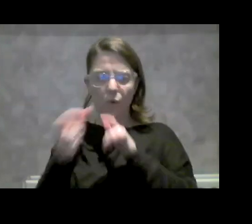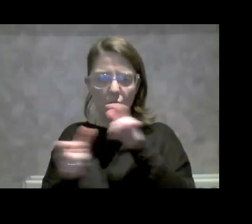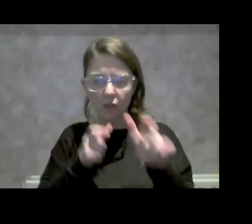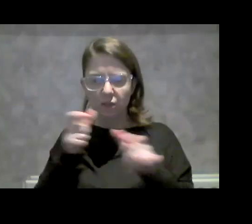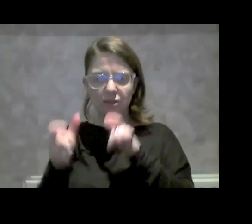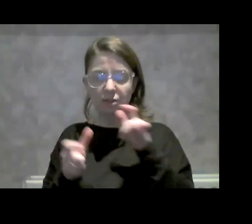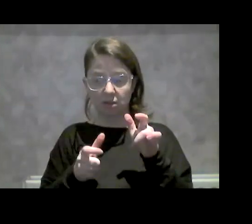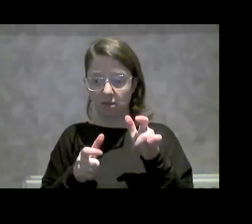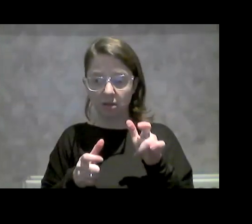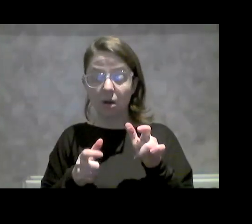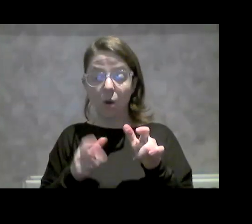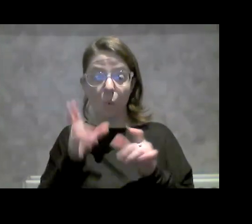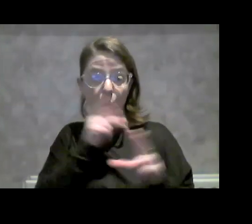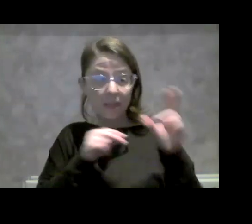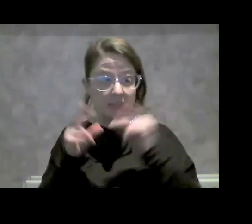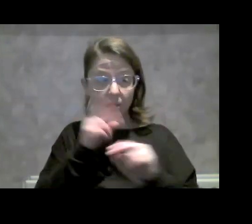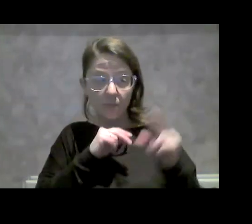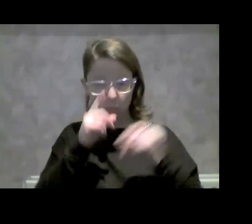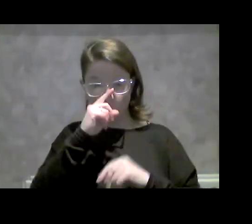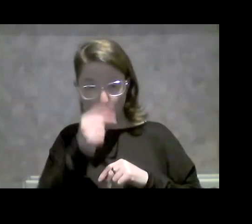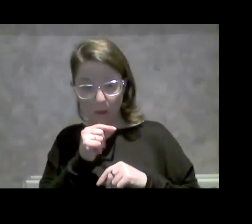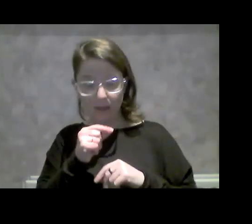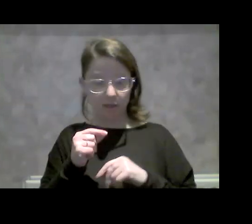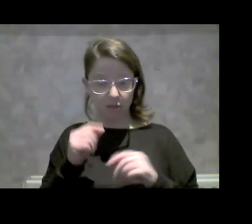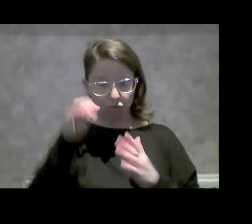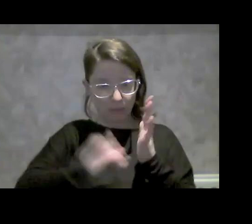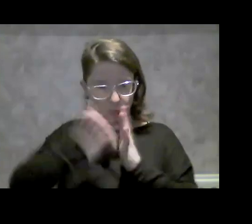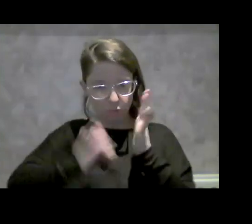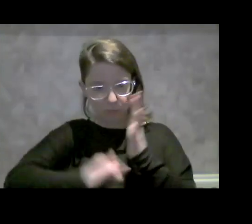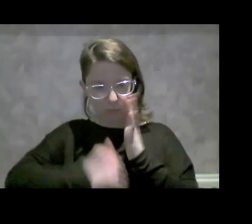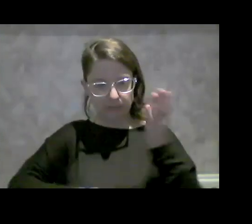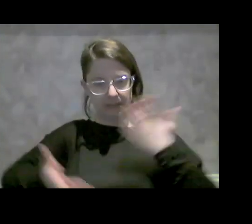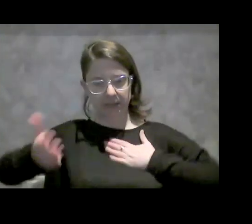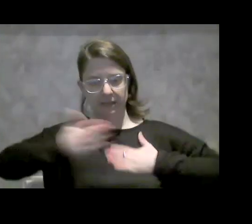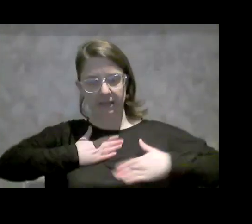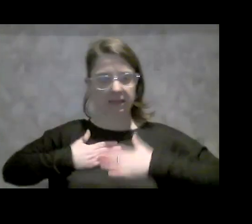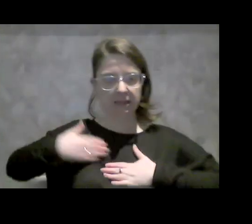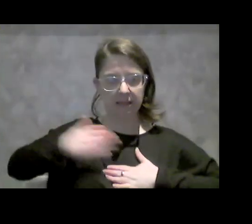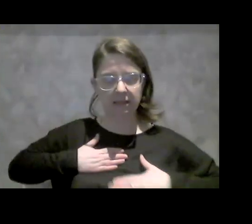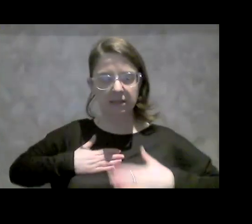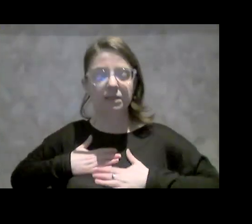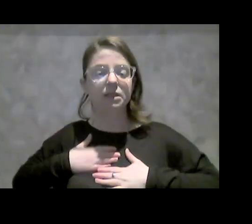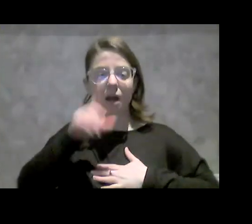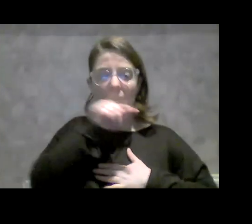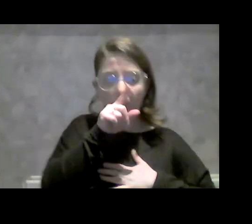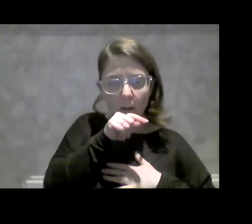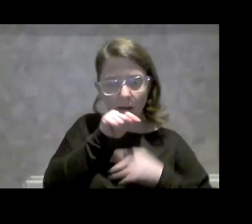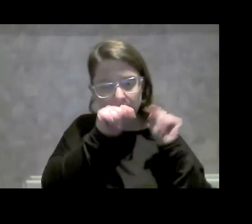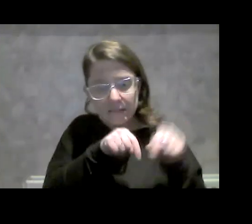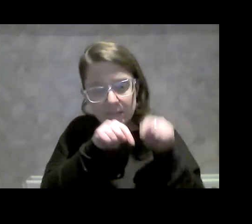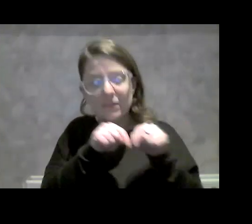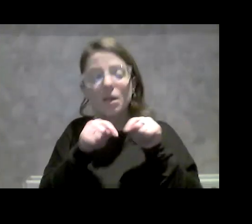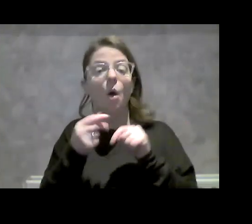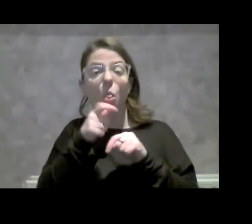by words, whispered till wenches, scripted senseless by words, heckled hens, herded histories, been